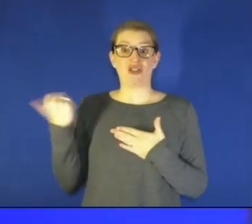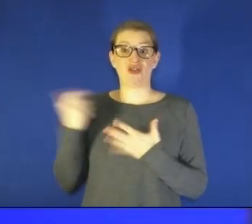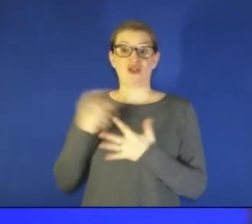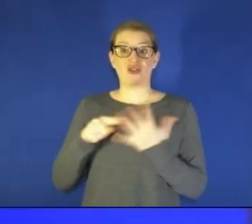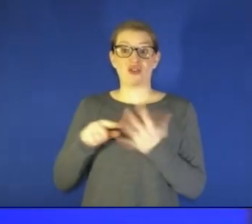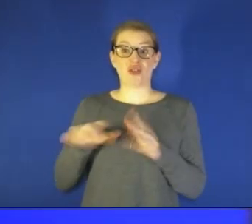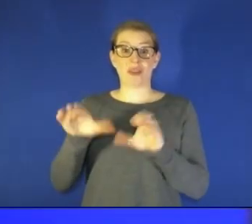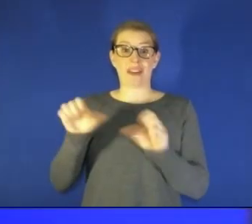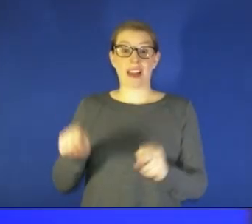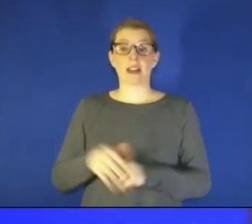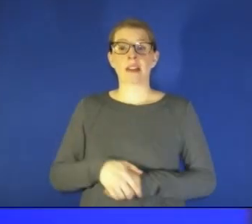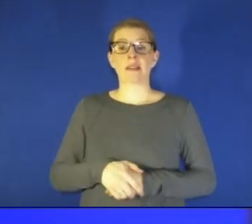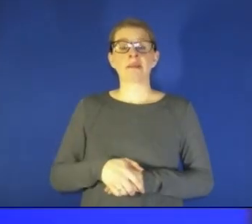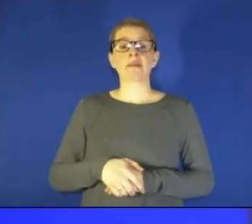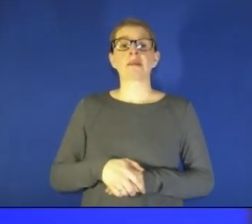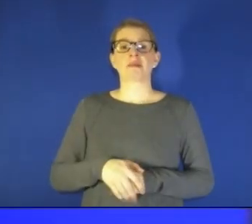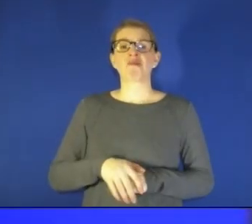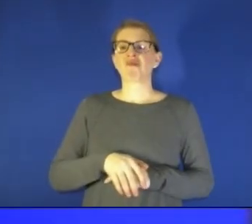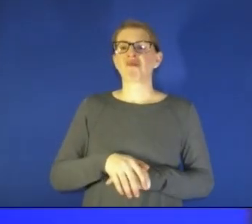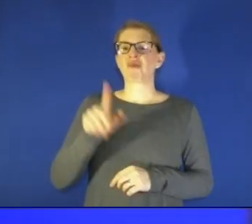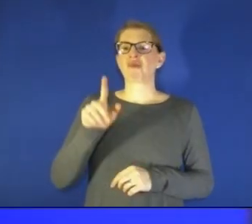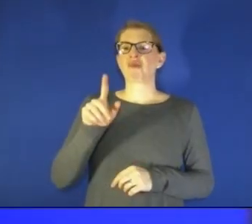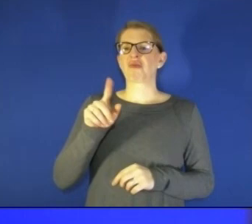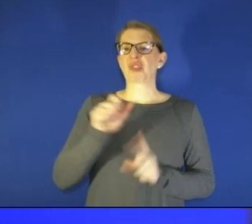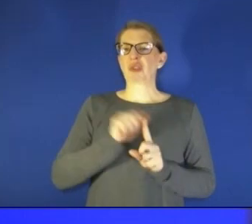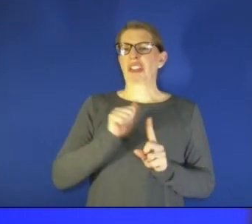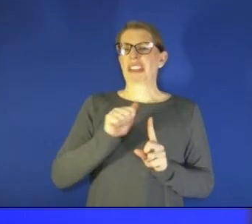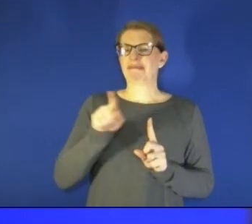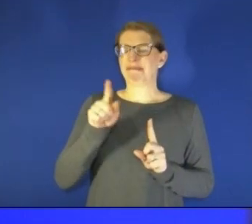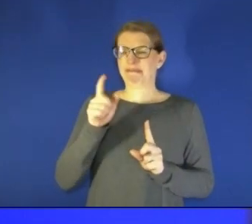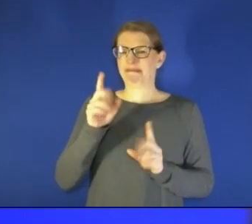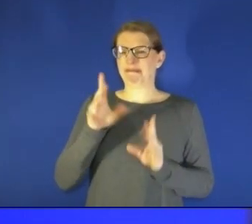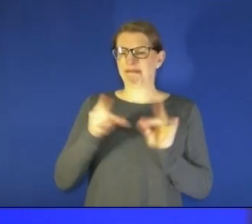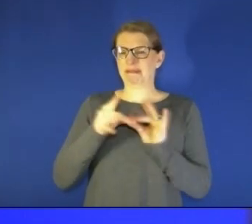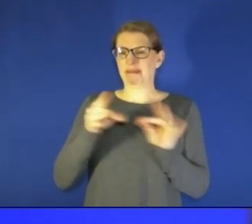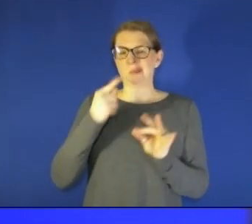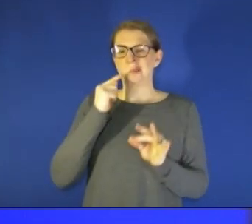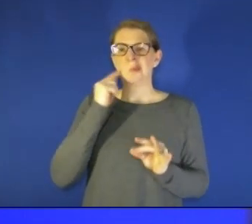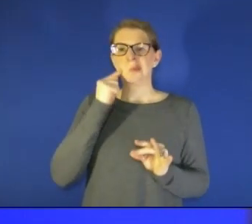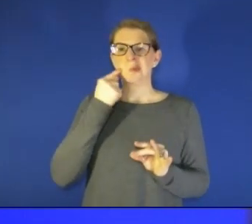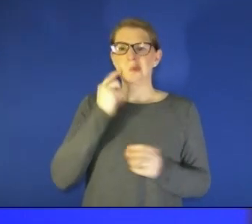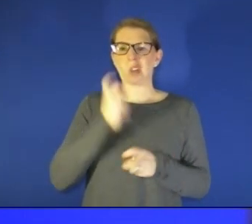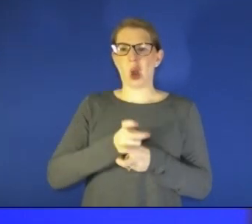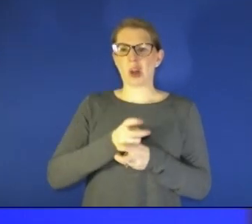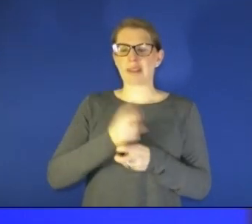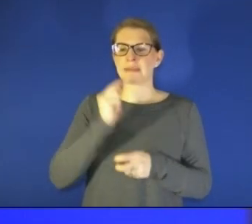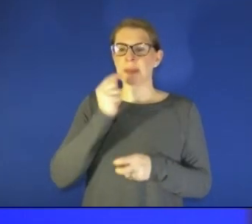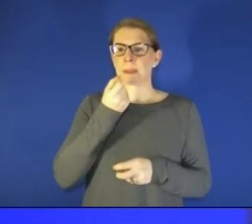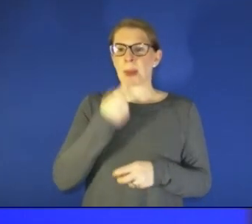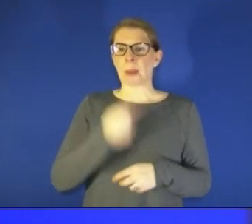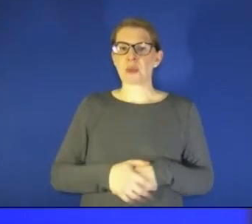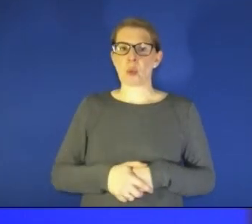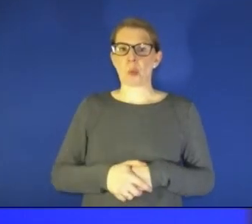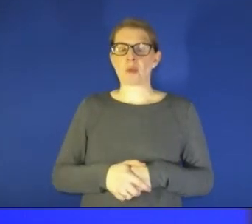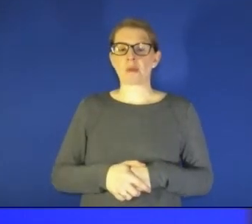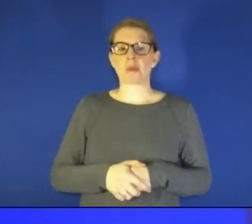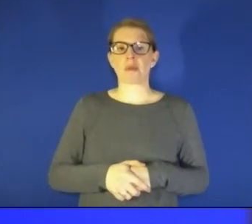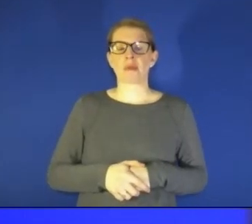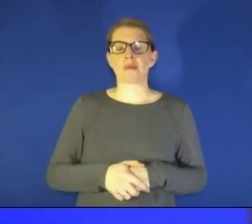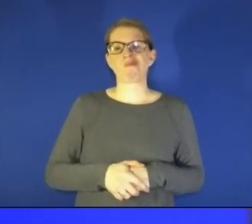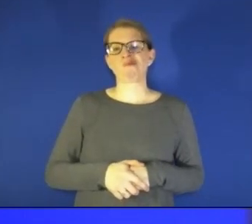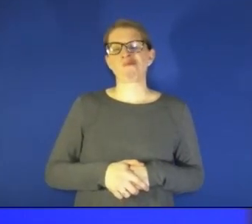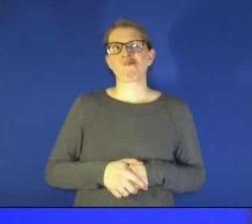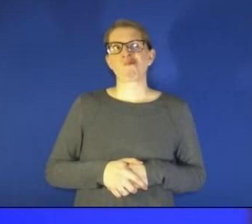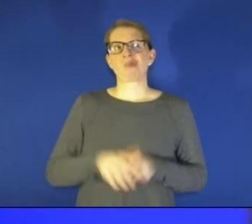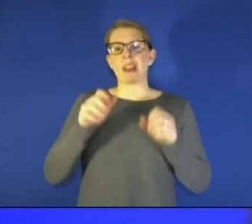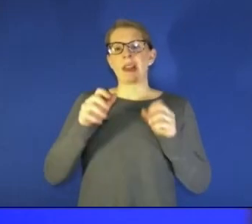there's some small tricks. Much you mentioned sucking on hard candies. Ginger drinks have been shown to be a benefit. The probably thing I've mentioned most is